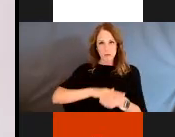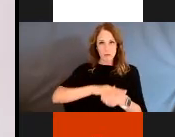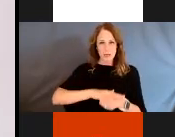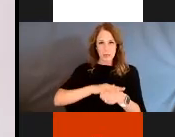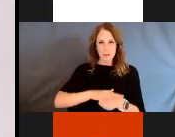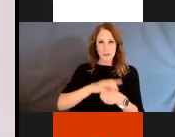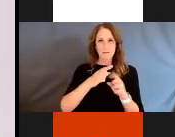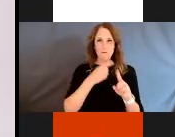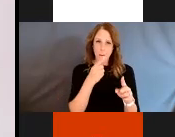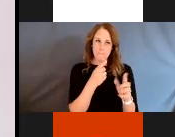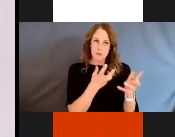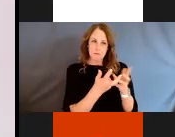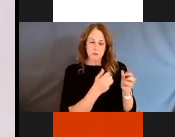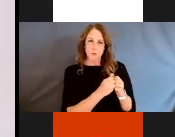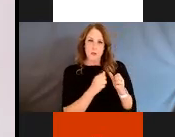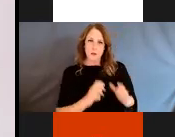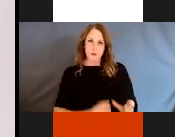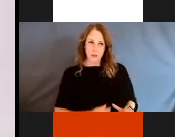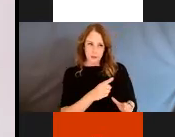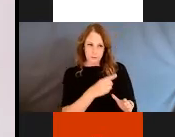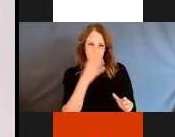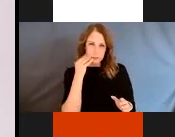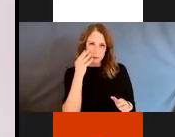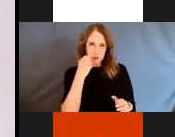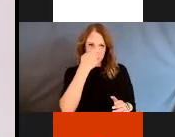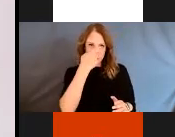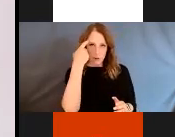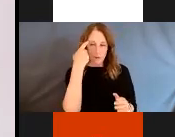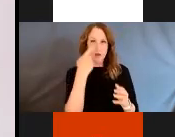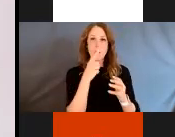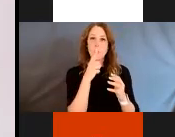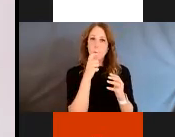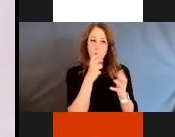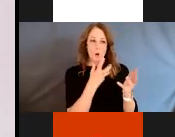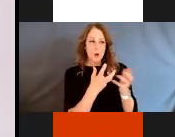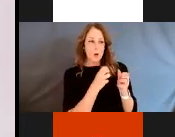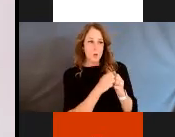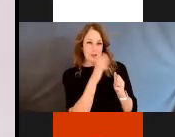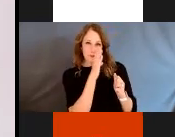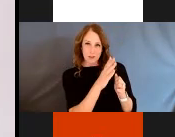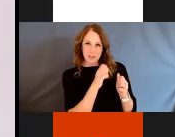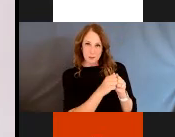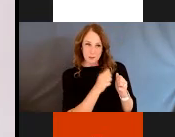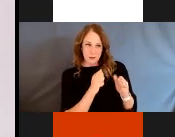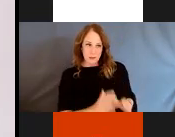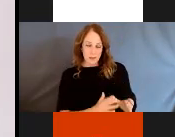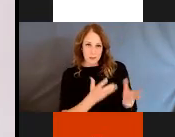client who experienced trauma. And of those who worked directly with traumatized clients,